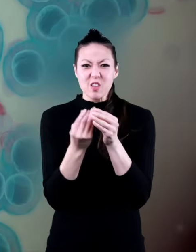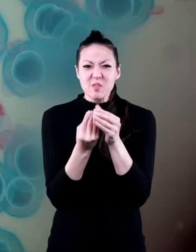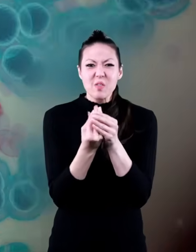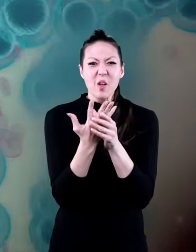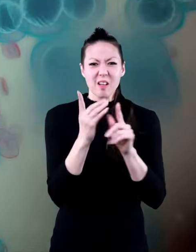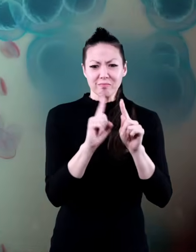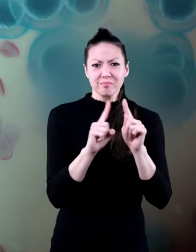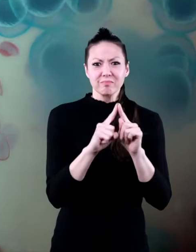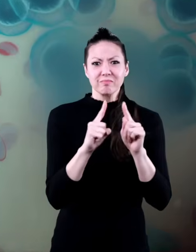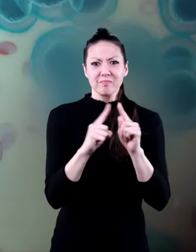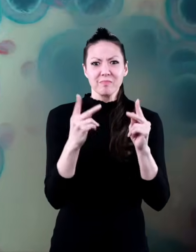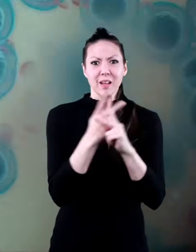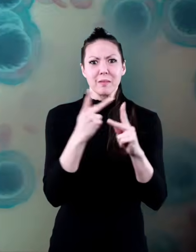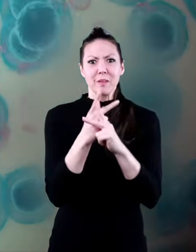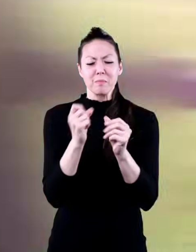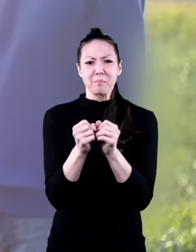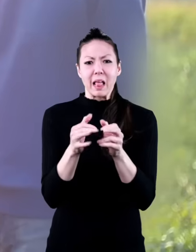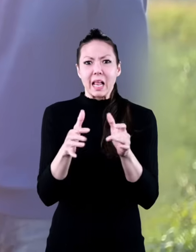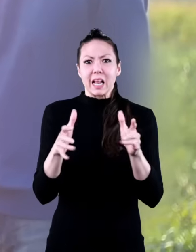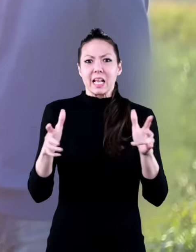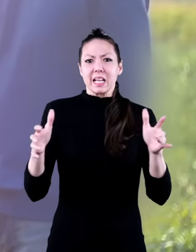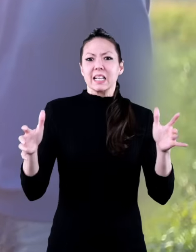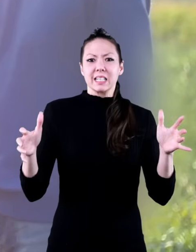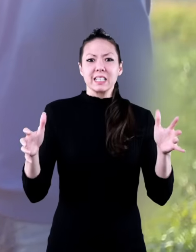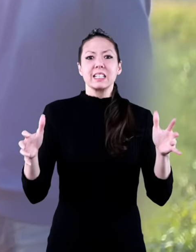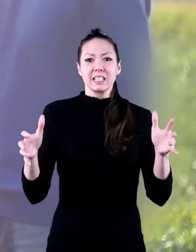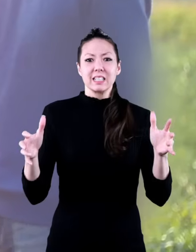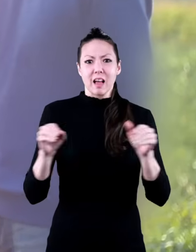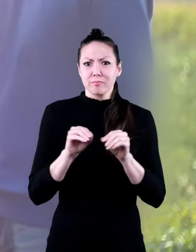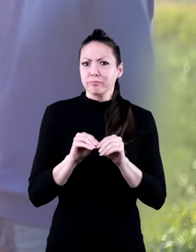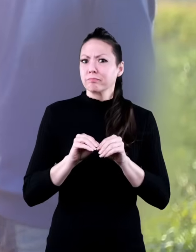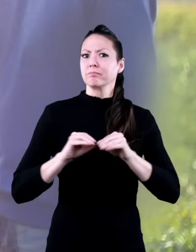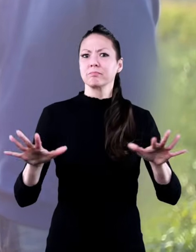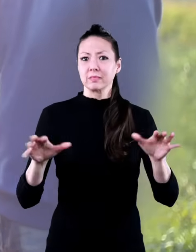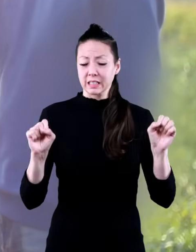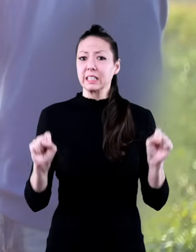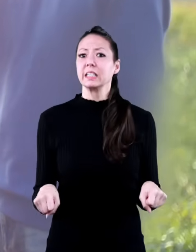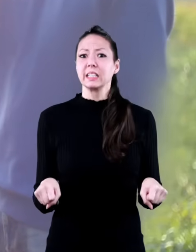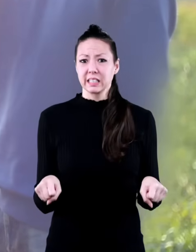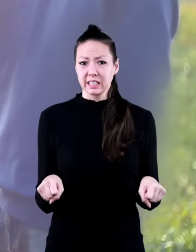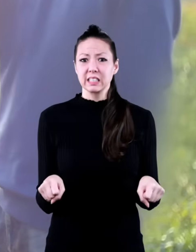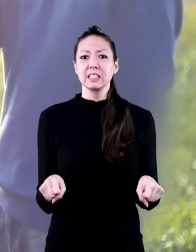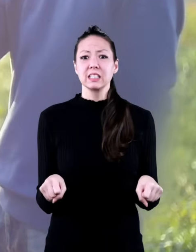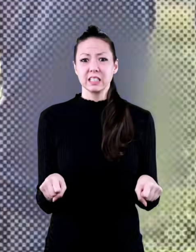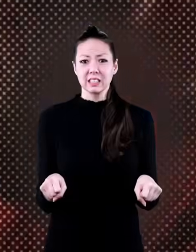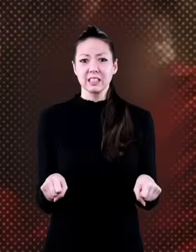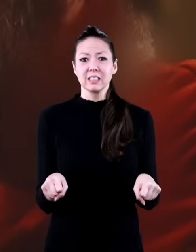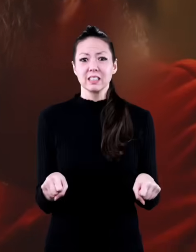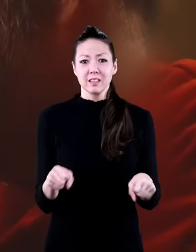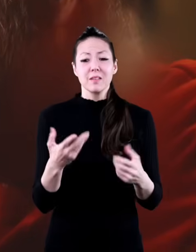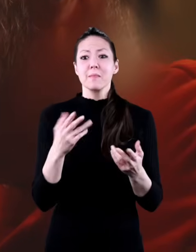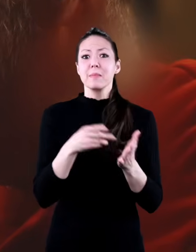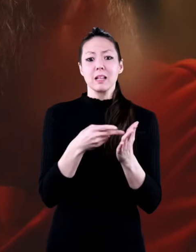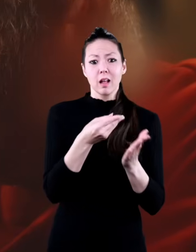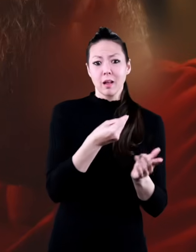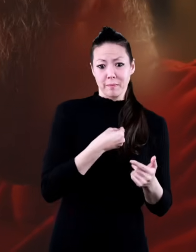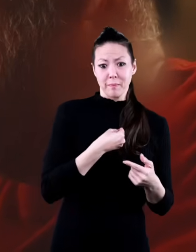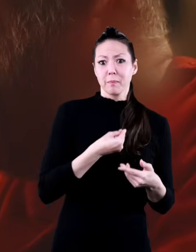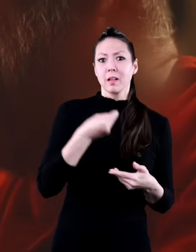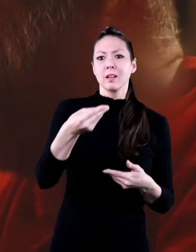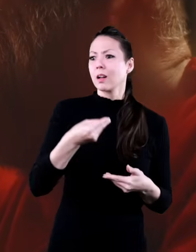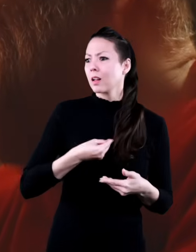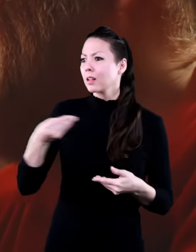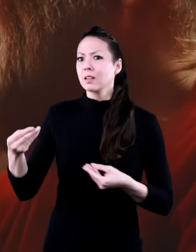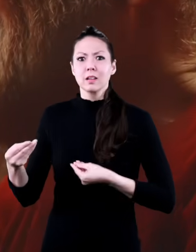can grow and multiply quickly some germs can be contagious which means that they can be spread from